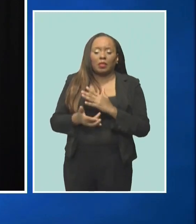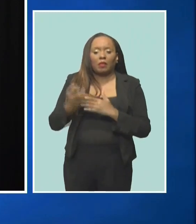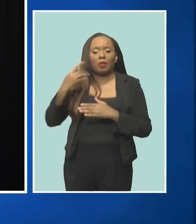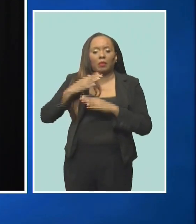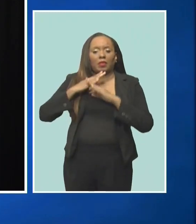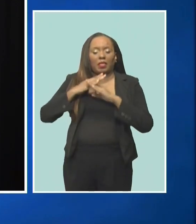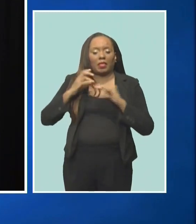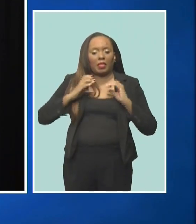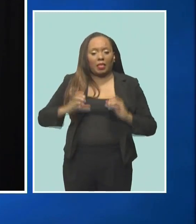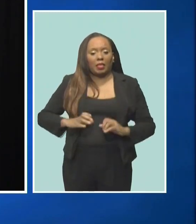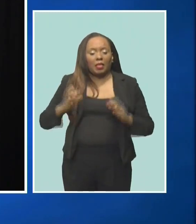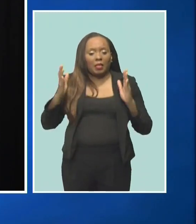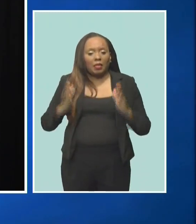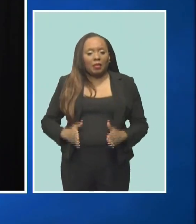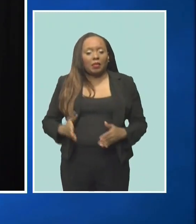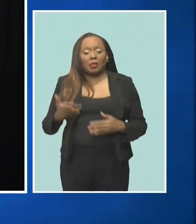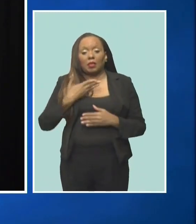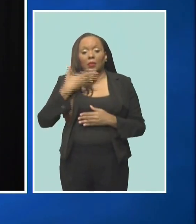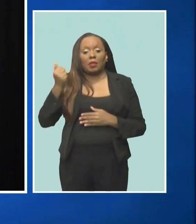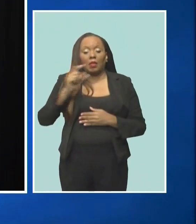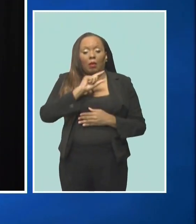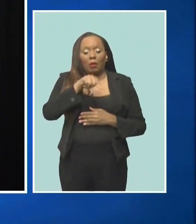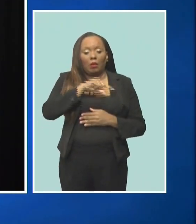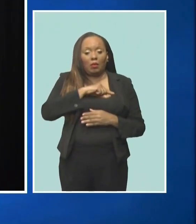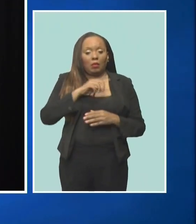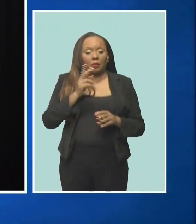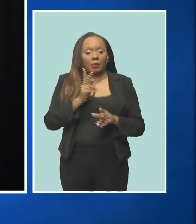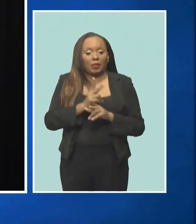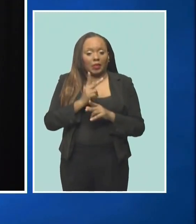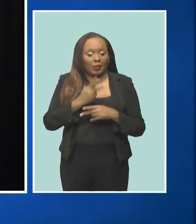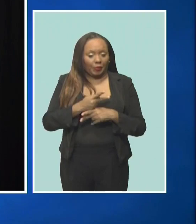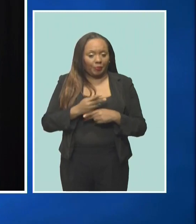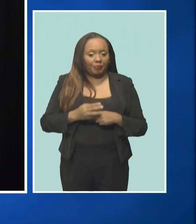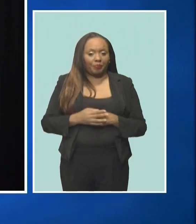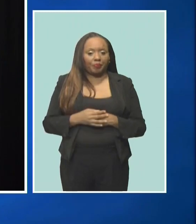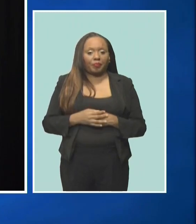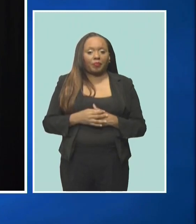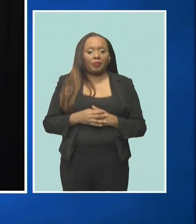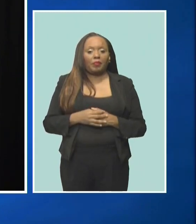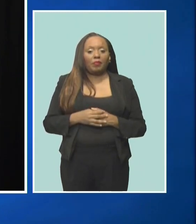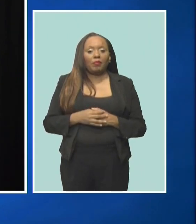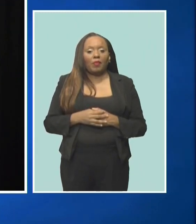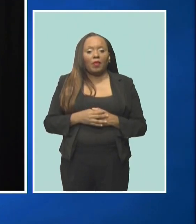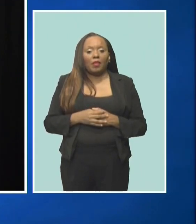and ensure that they get the very best quality product from Sagicor Bank.